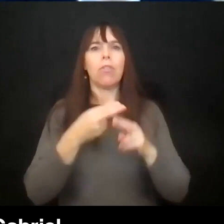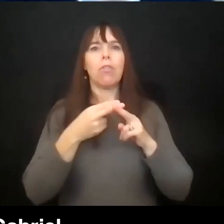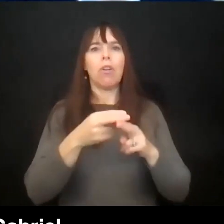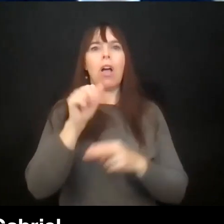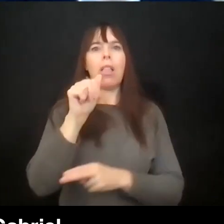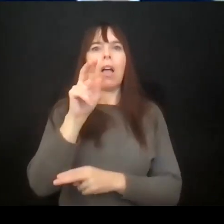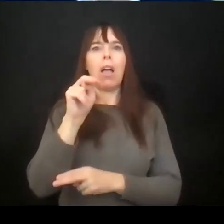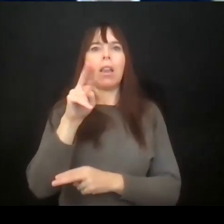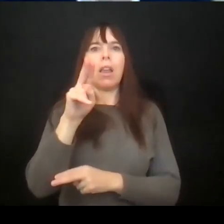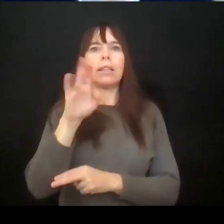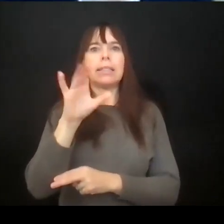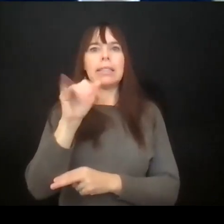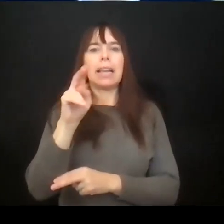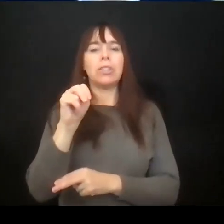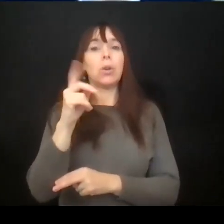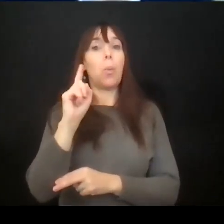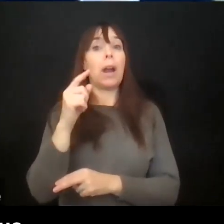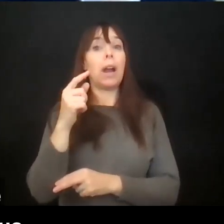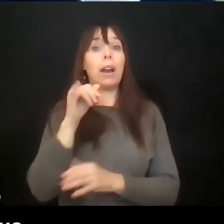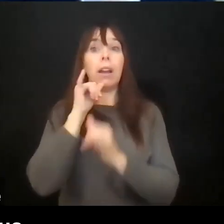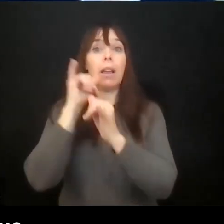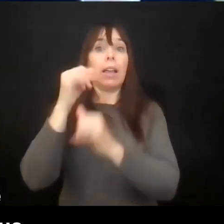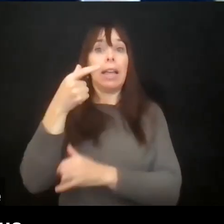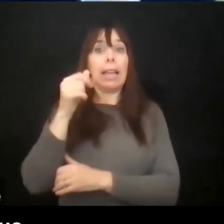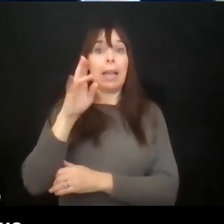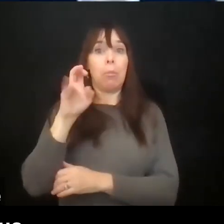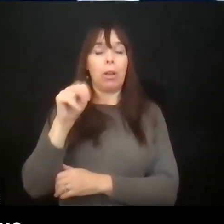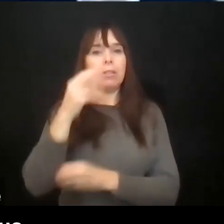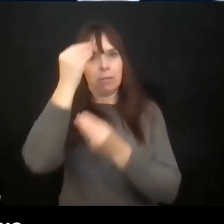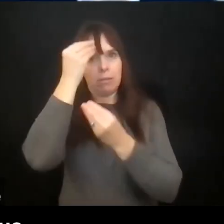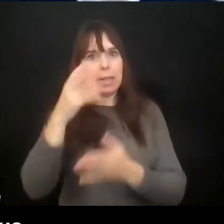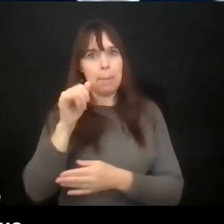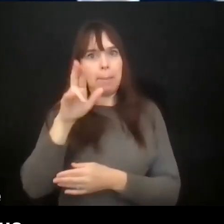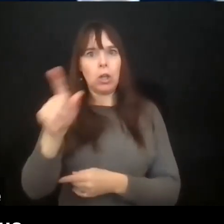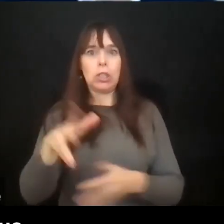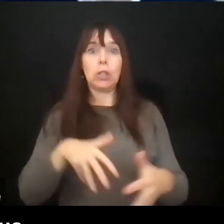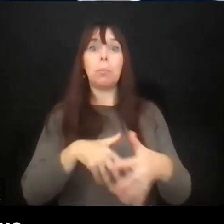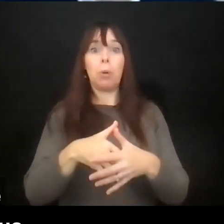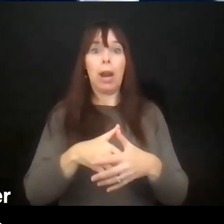where Gabriel tells Mary that she is pregnant